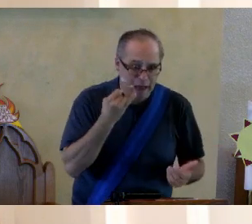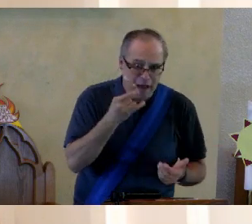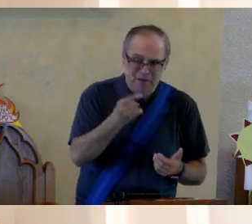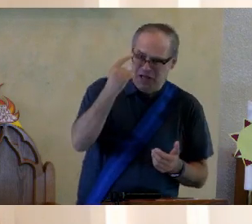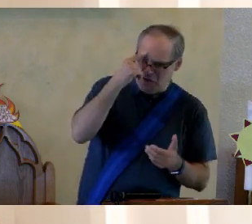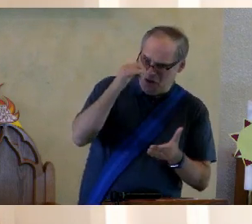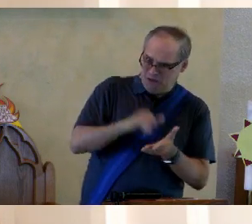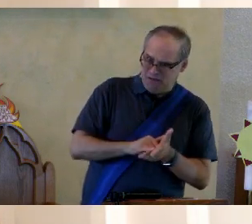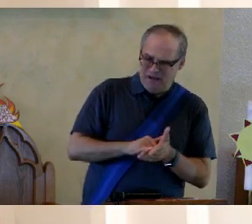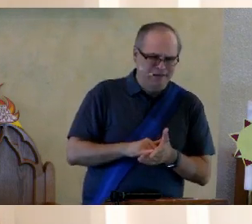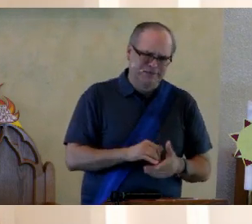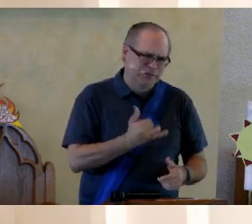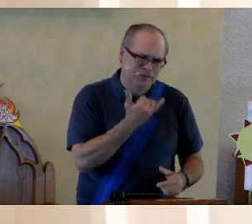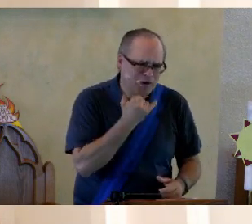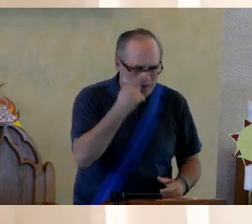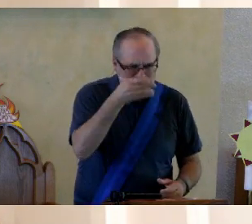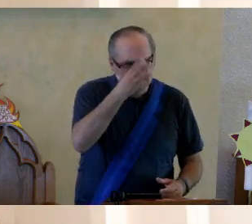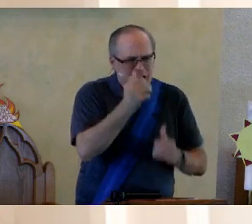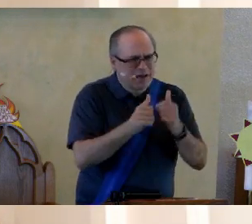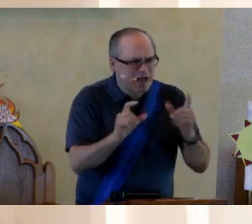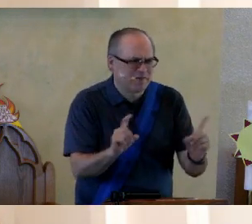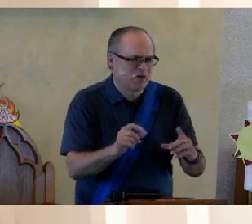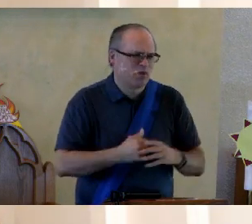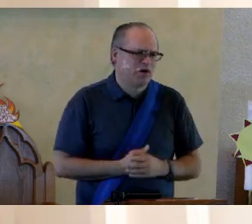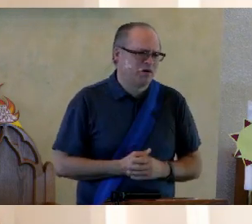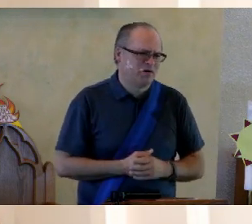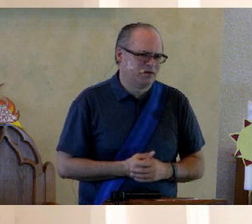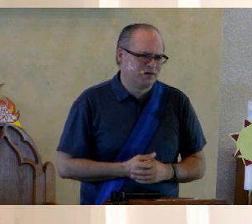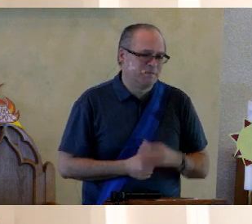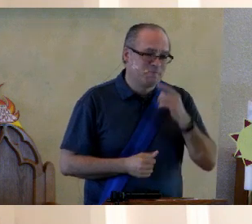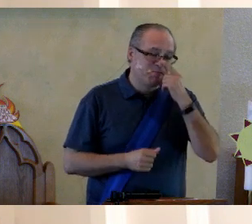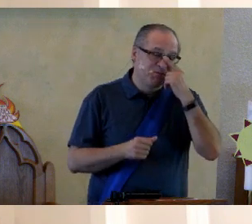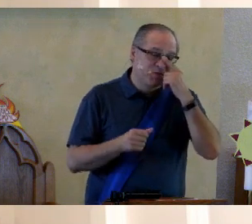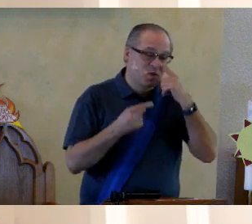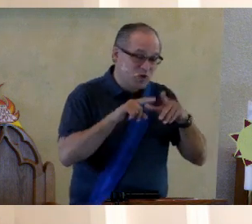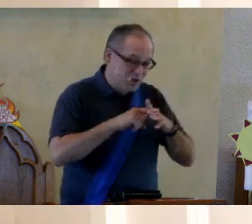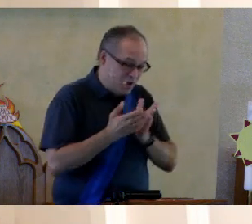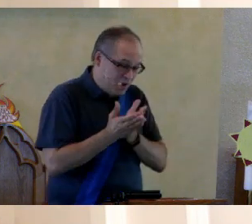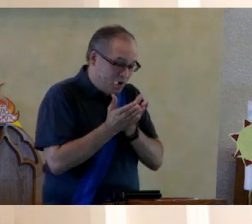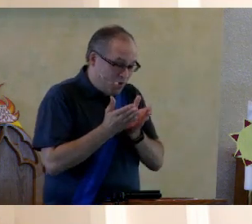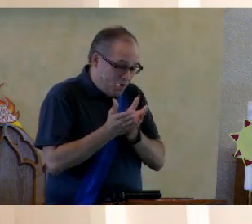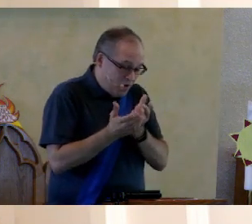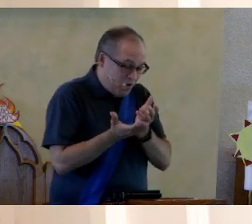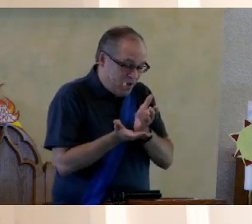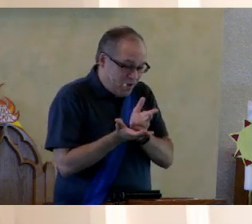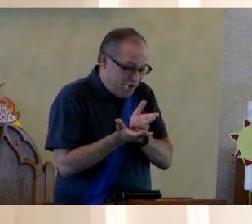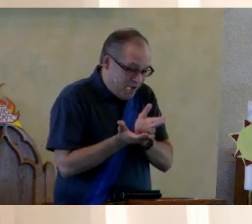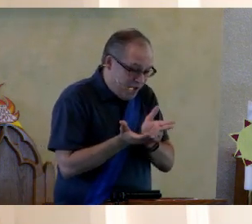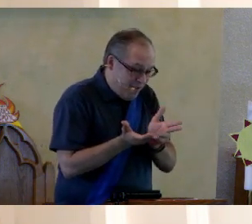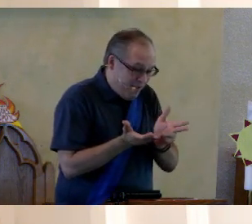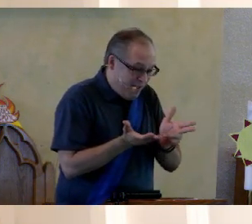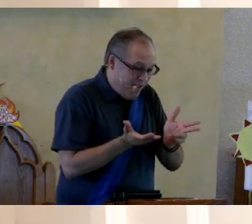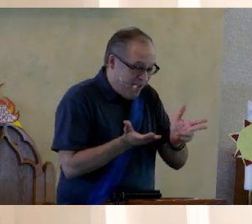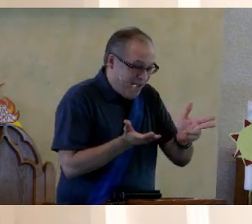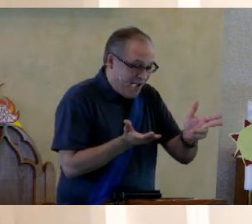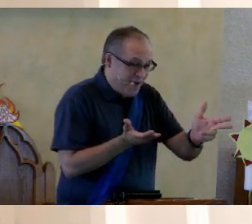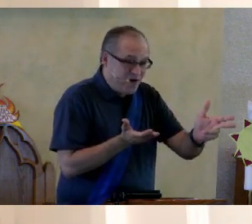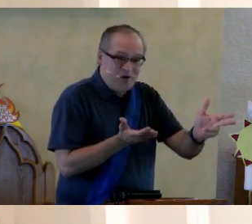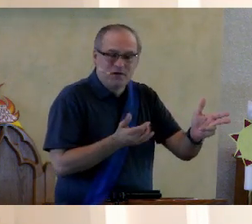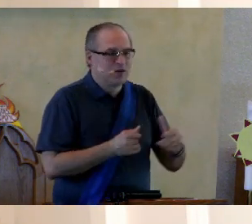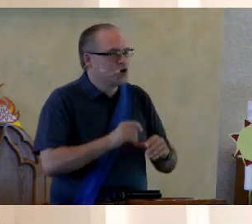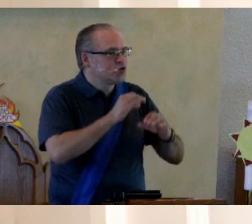that. Once the ship set sail, Yahweh made it known that there would be no hiding place. Yahweh sent a great storm